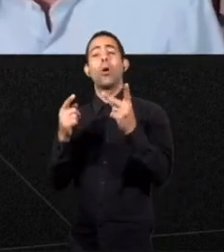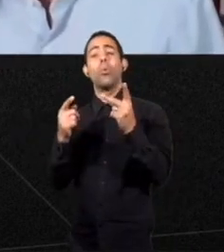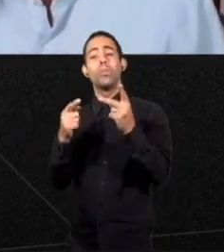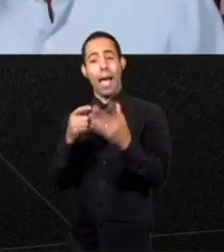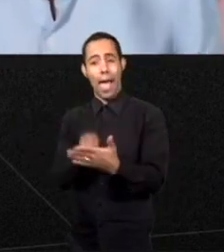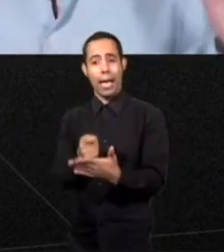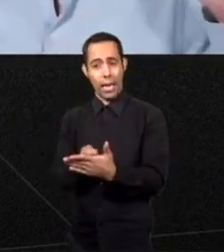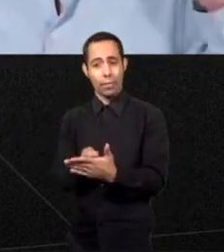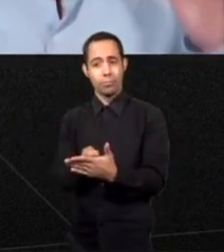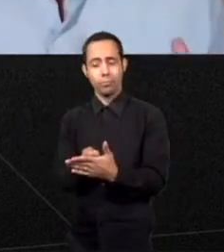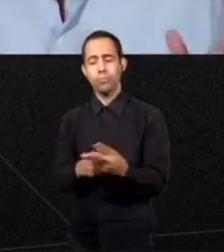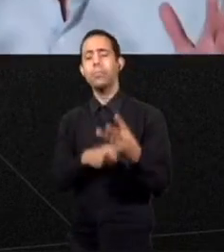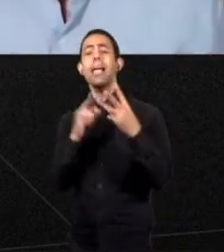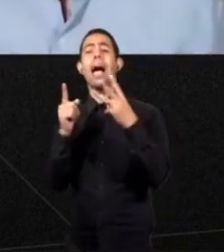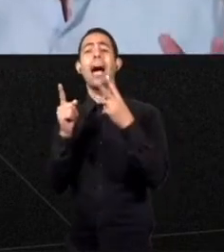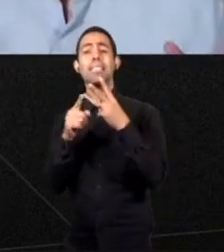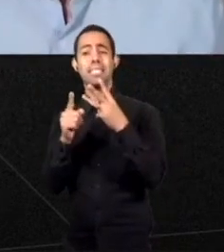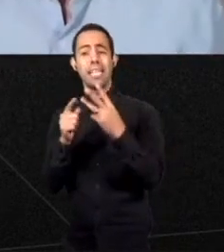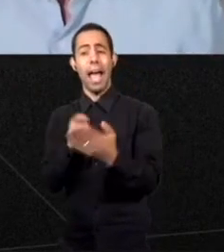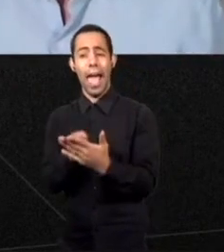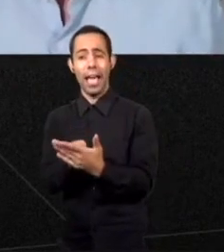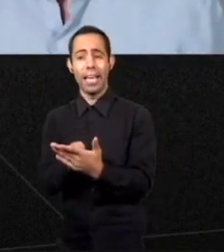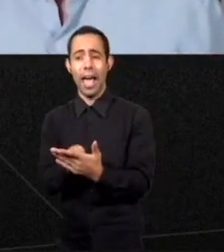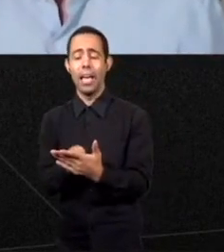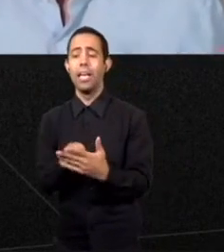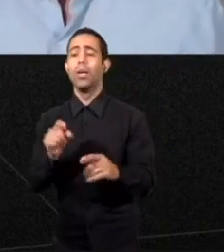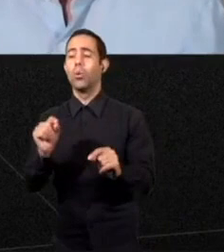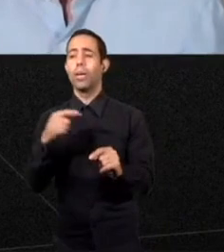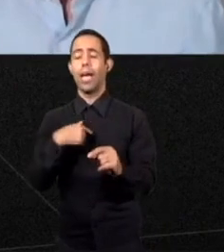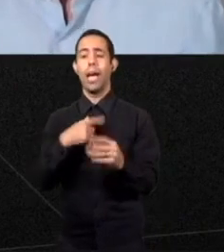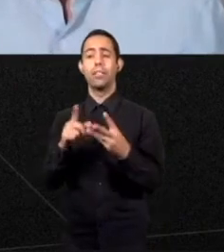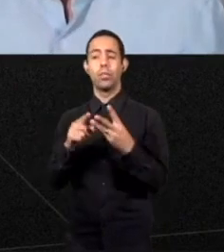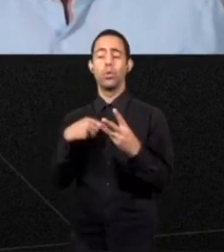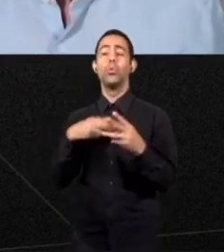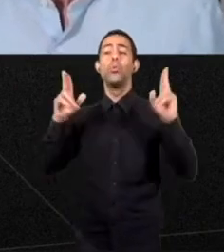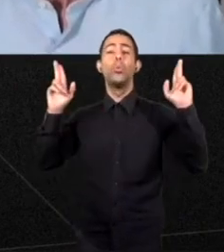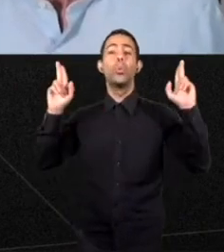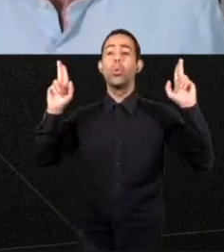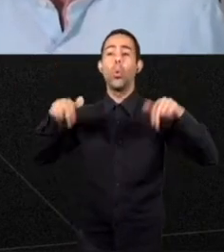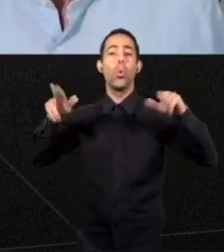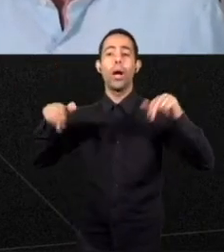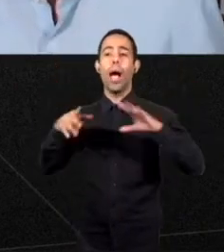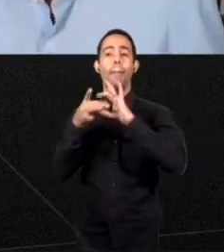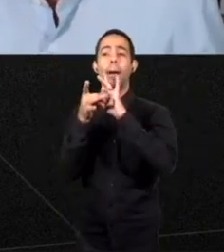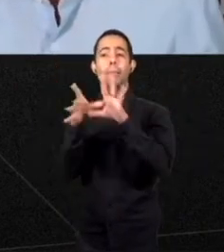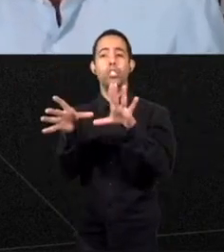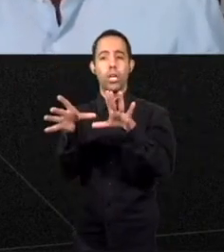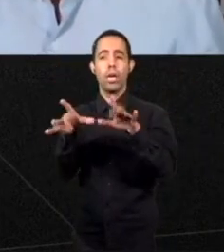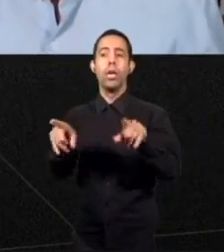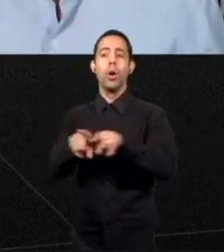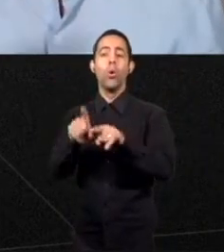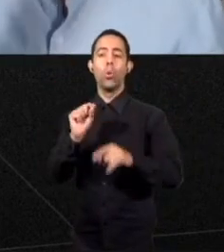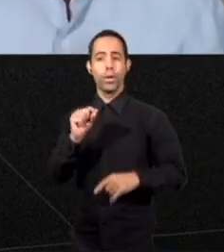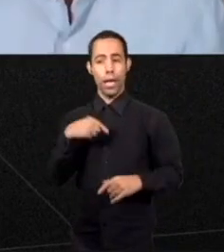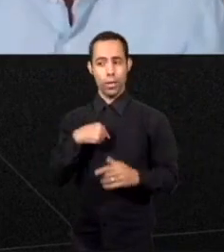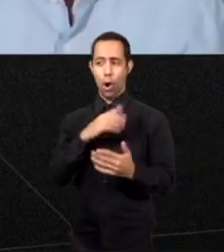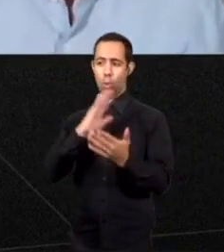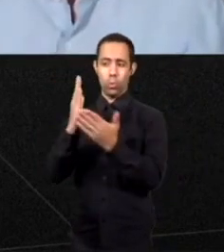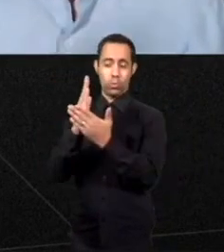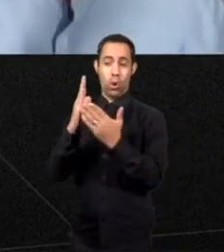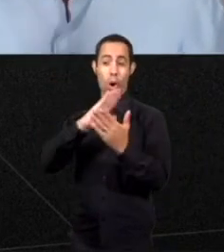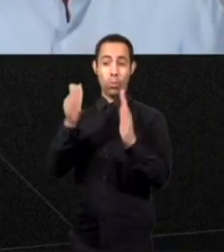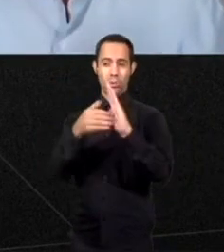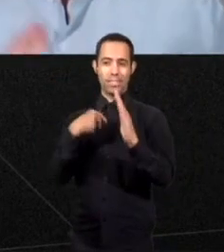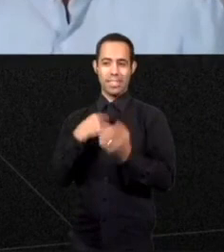that we should never allow too much data on us to be concentrated